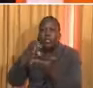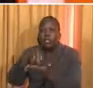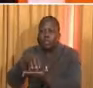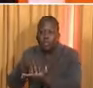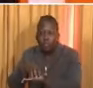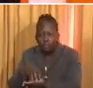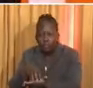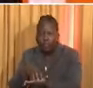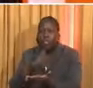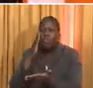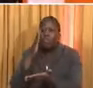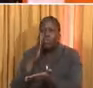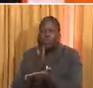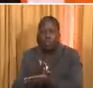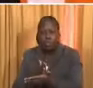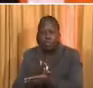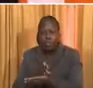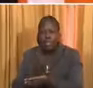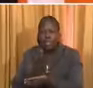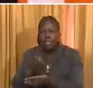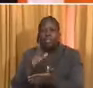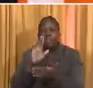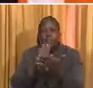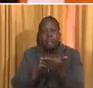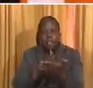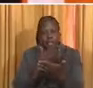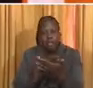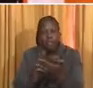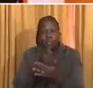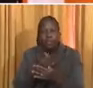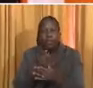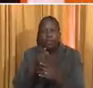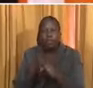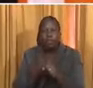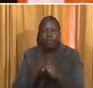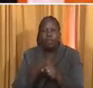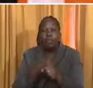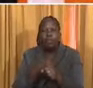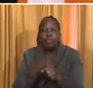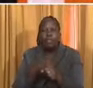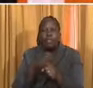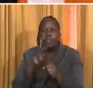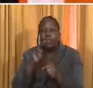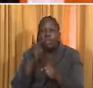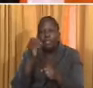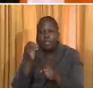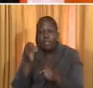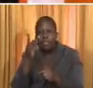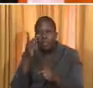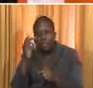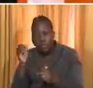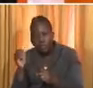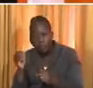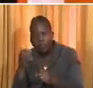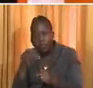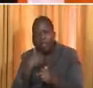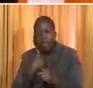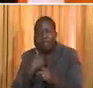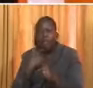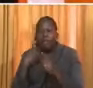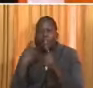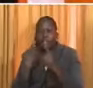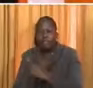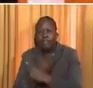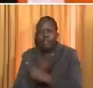In his petition, Force 26 of 2020, Isaac Aluochier versus Uhuru Muigai